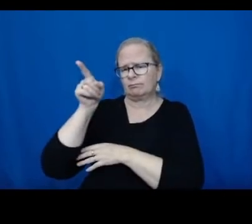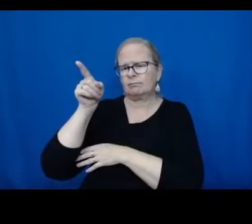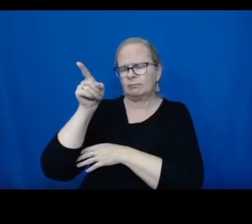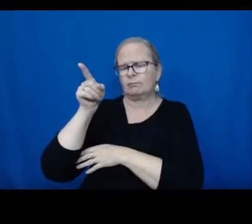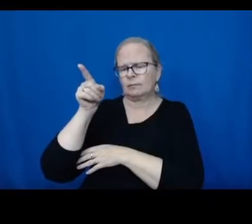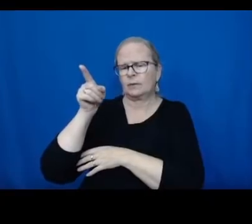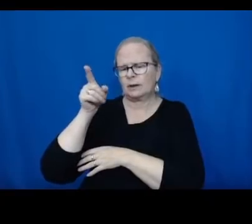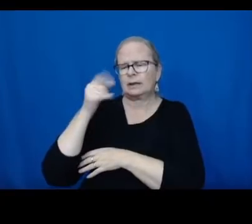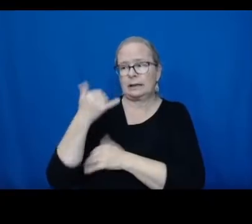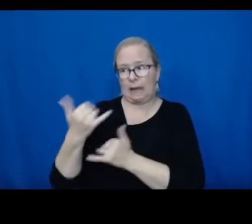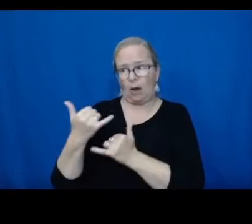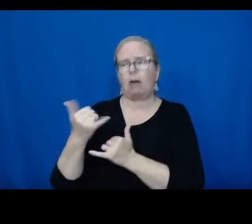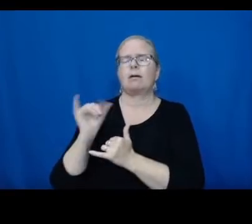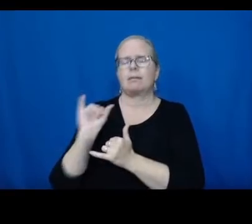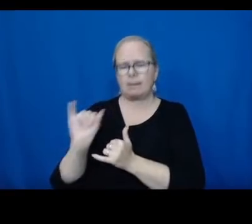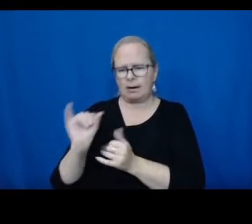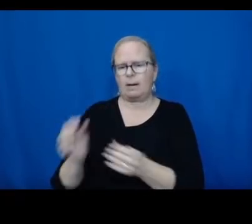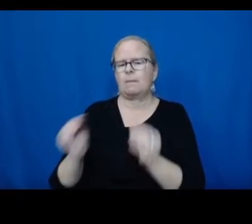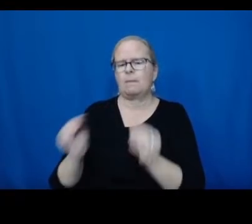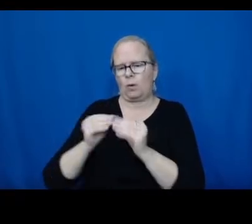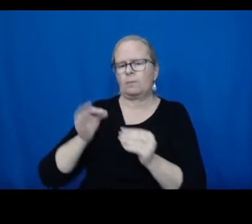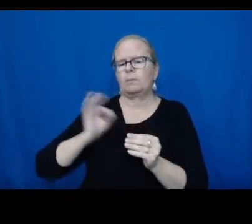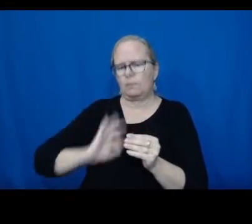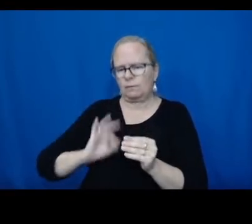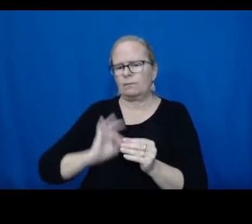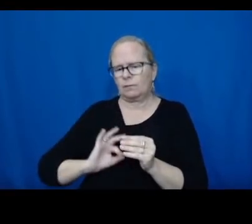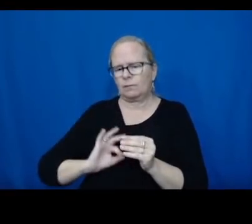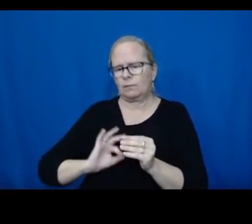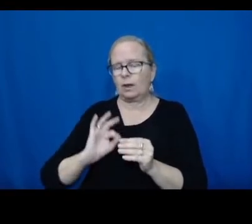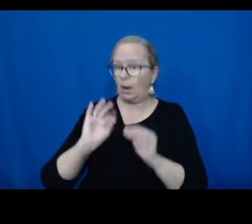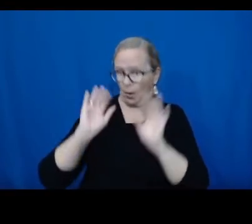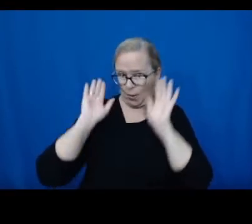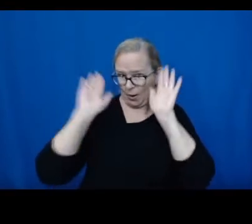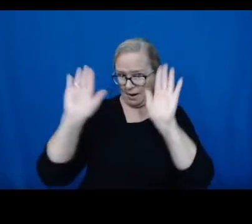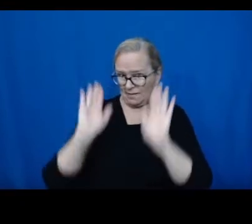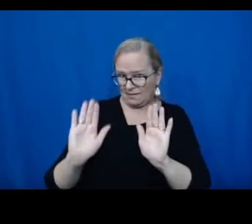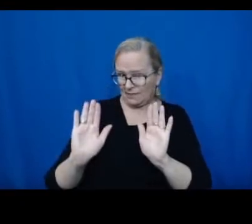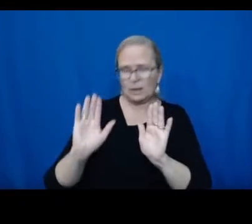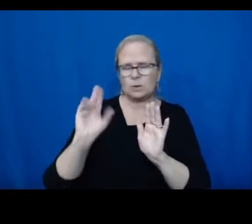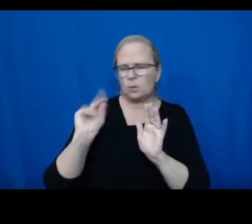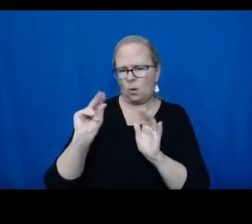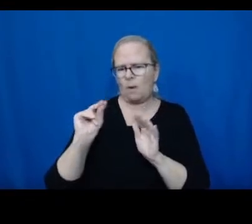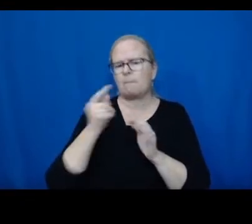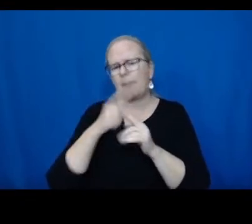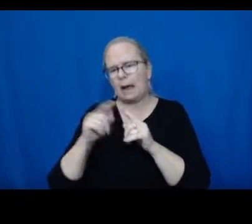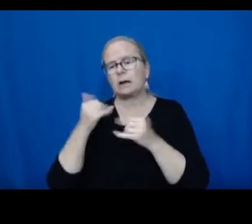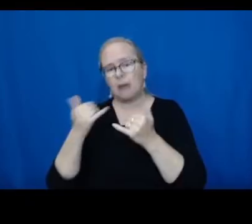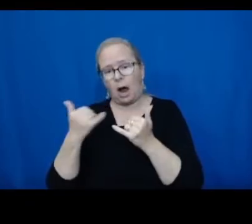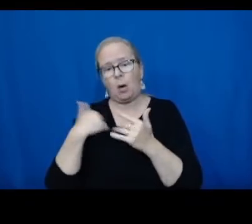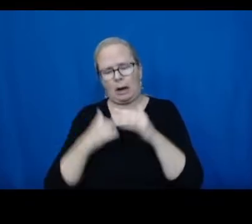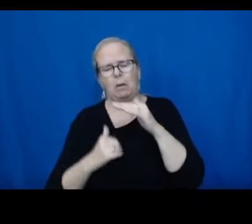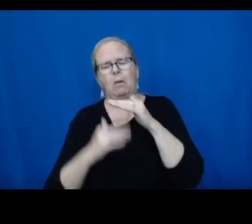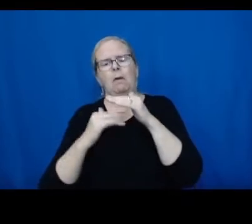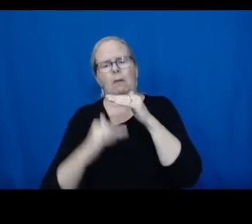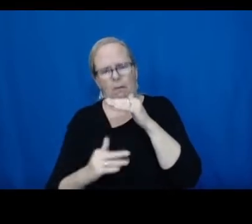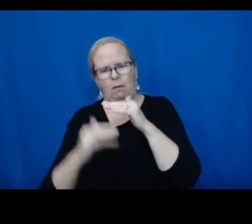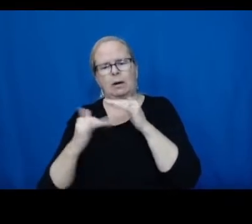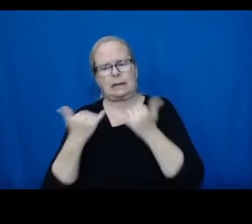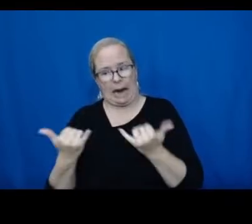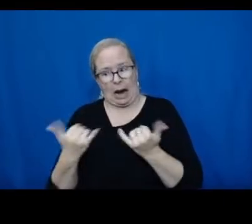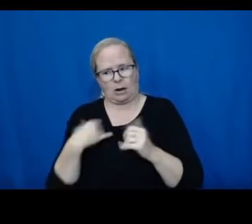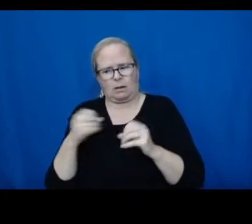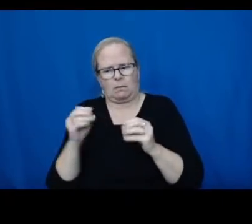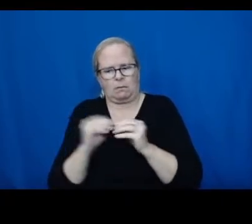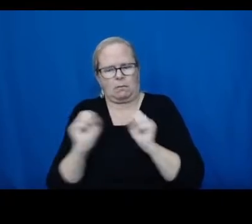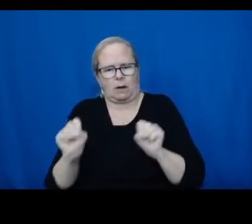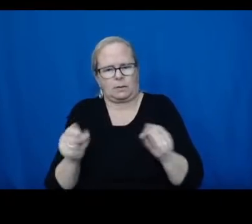trouble, but it is a more manageable situation, and it may be further mitigated once vaccination becomes available for the 5